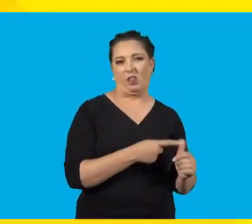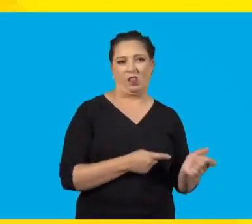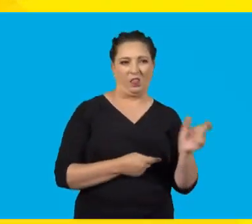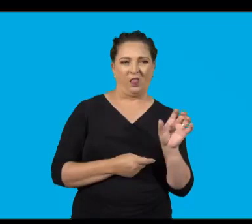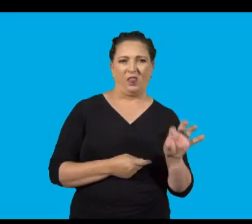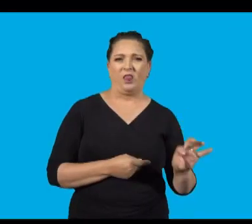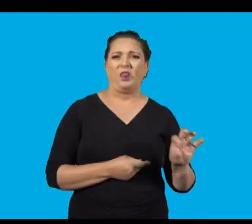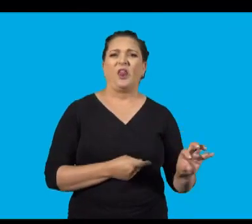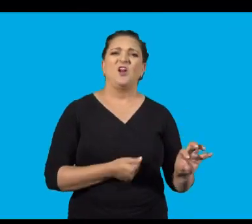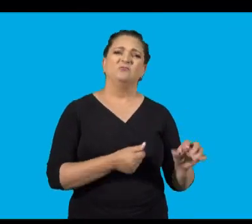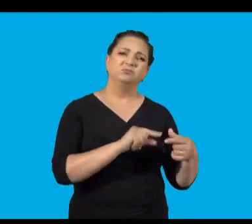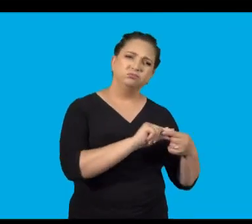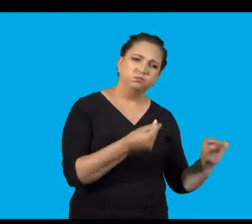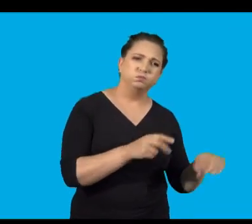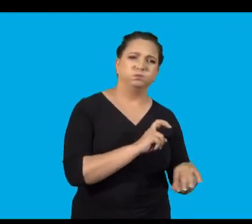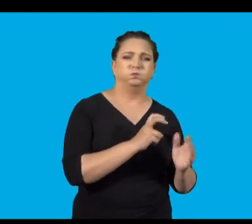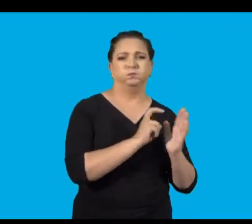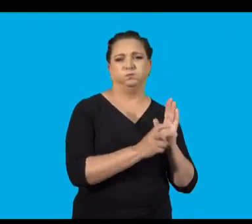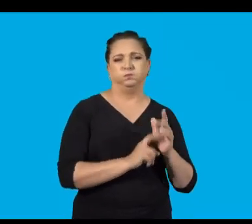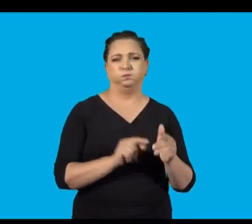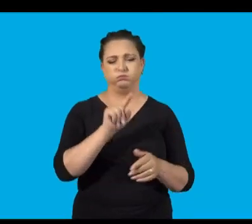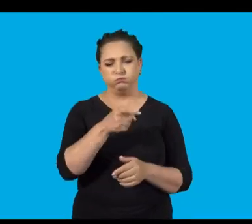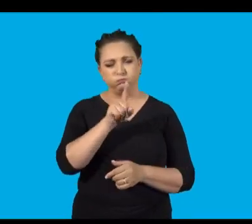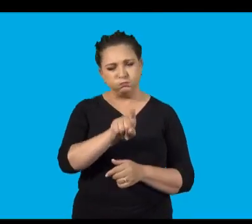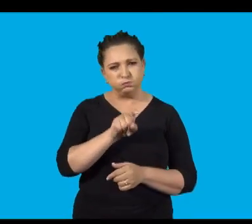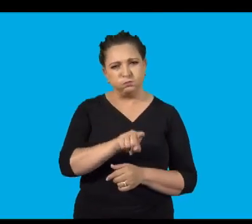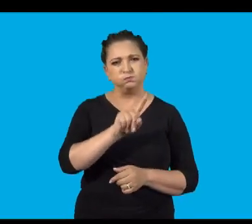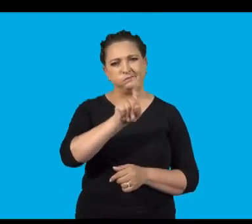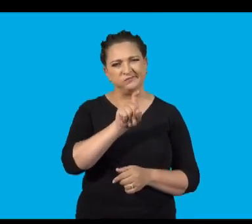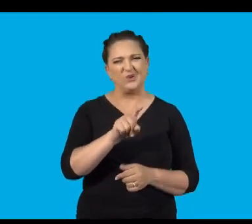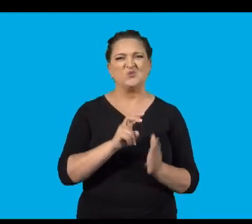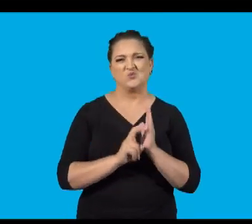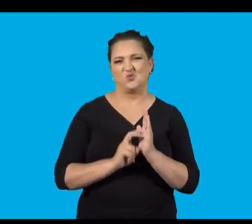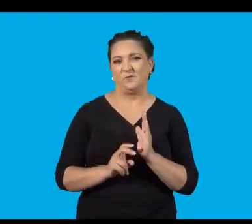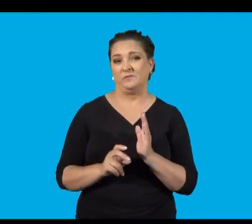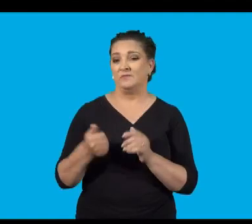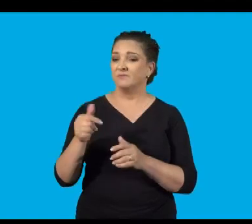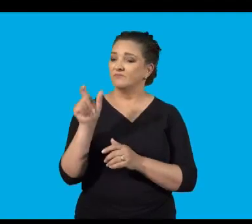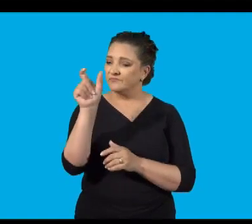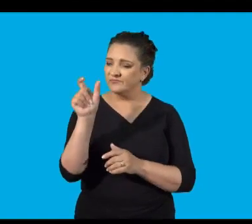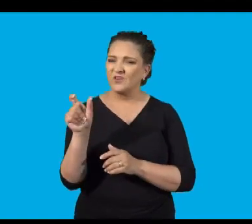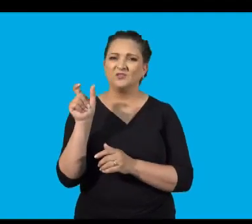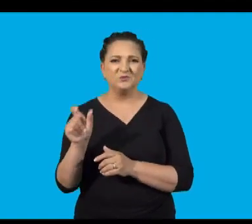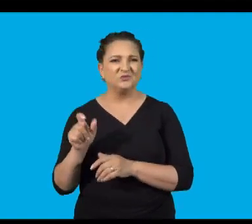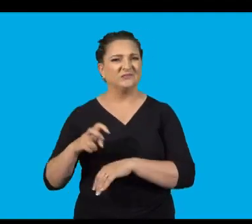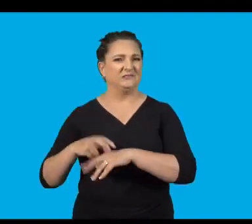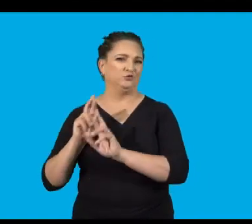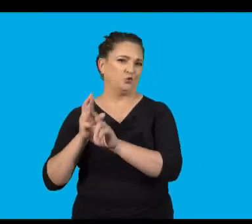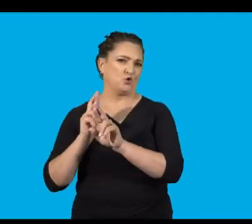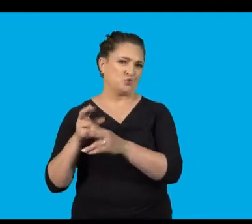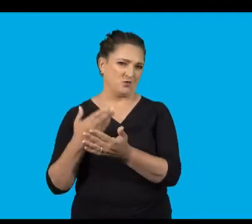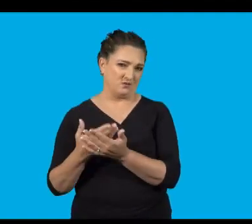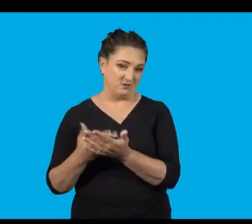to apply grammar rules, punctuation rules, and you need the vocabulary to respond to the